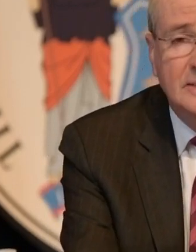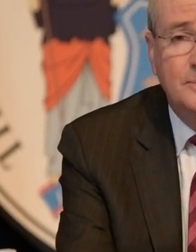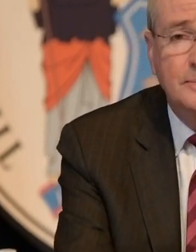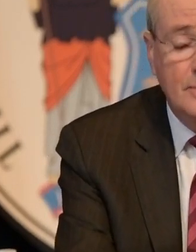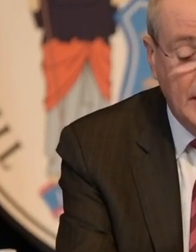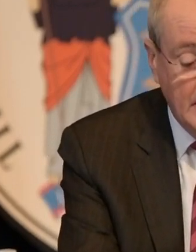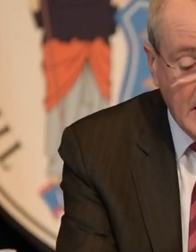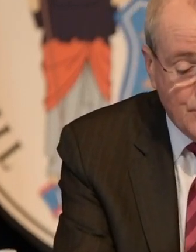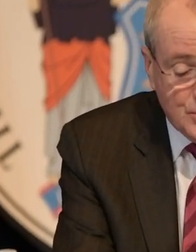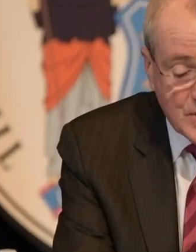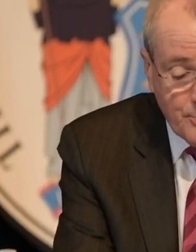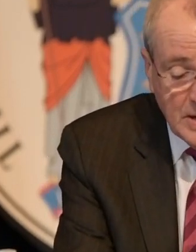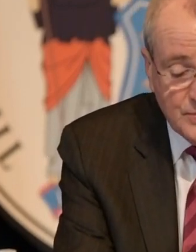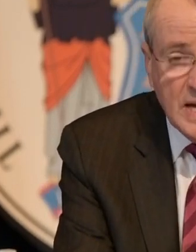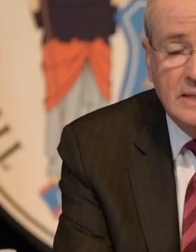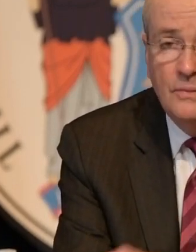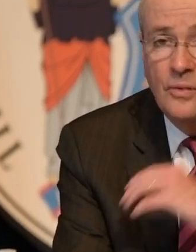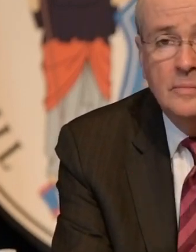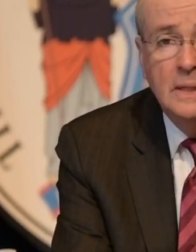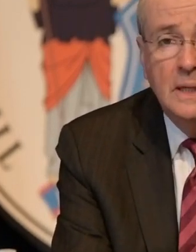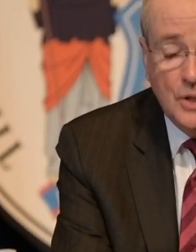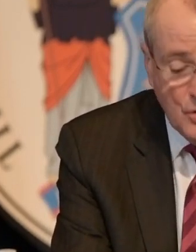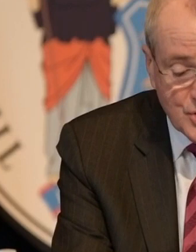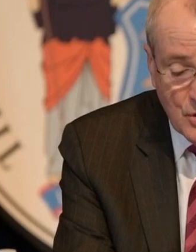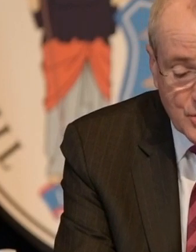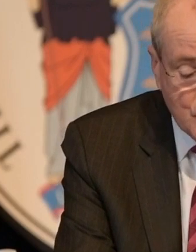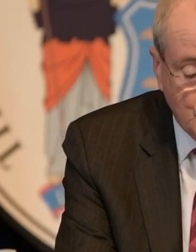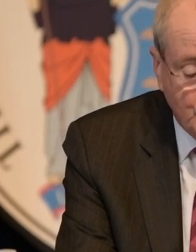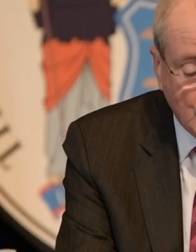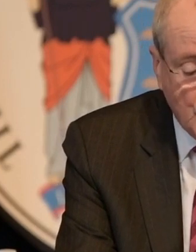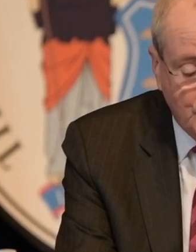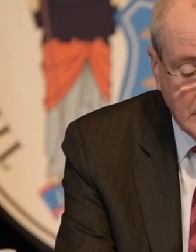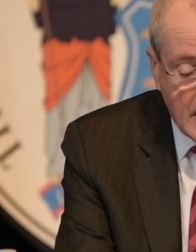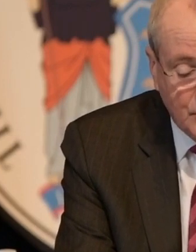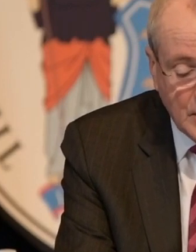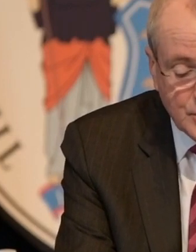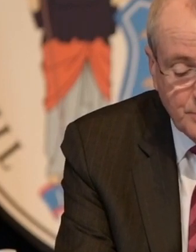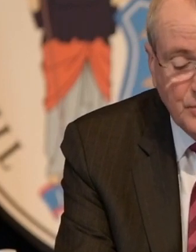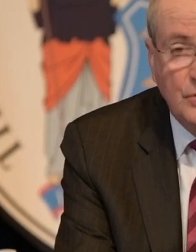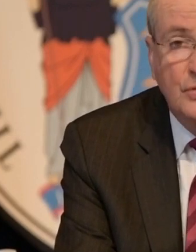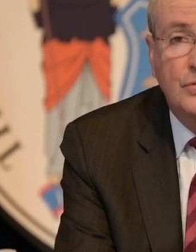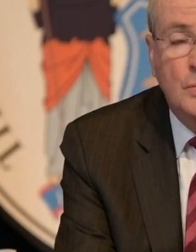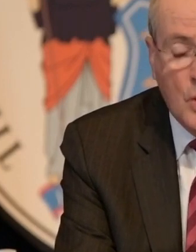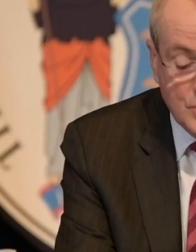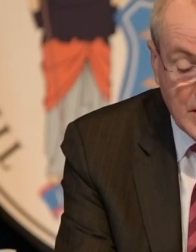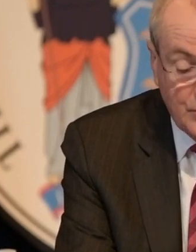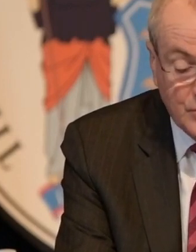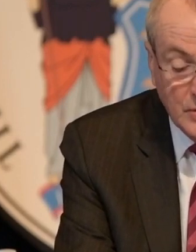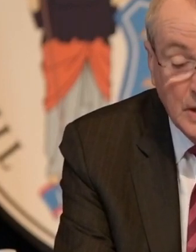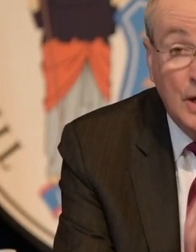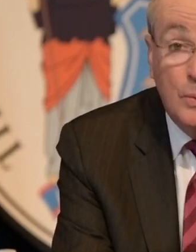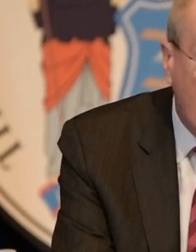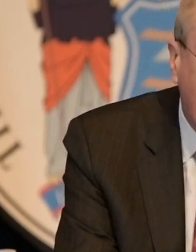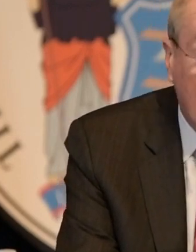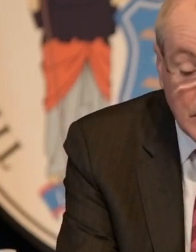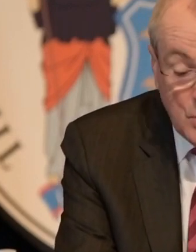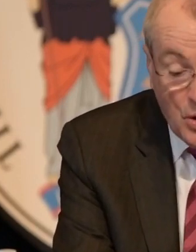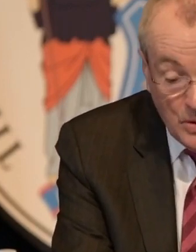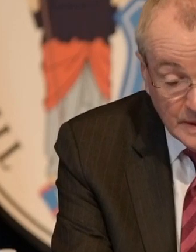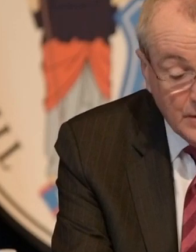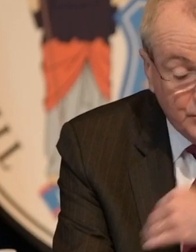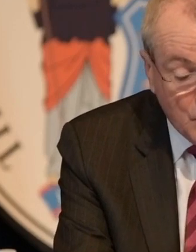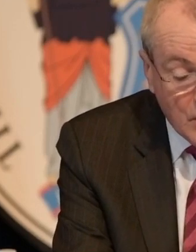period. Every step we have taken, from closing our schools to closing non-essential businesses and work sites to requiring